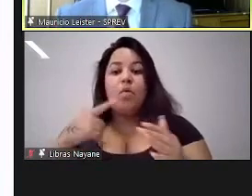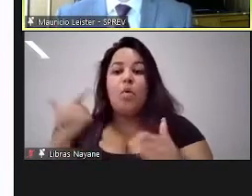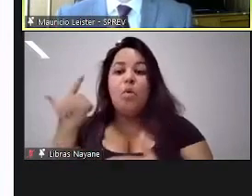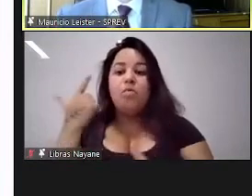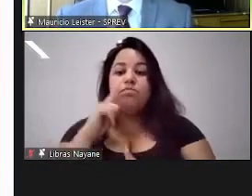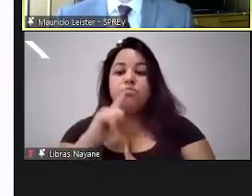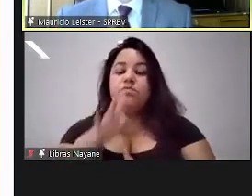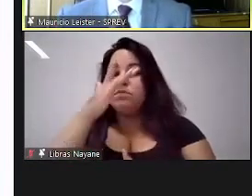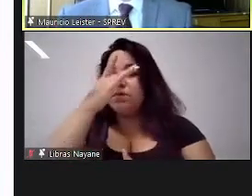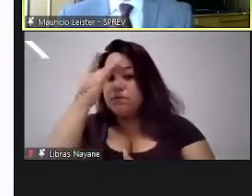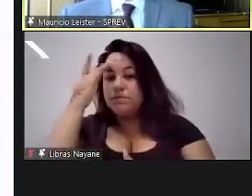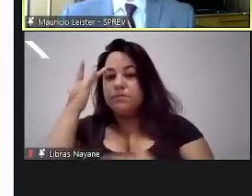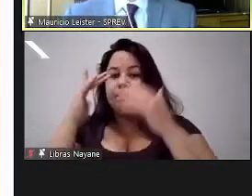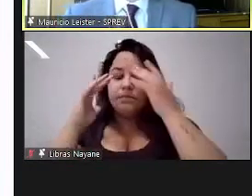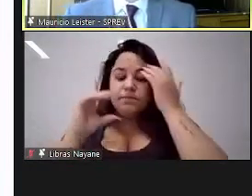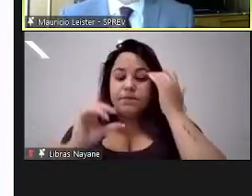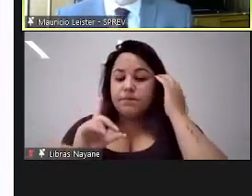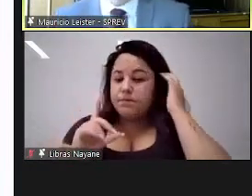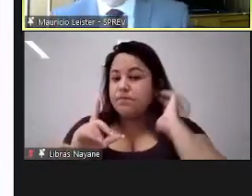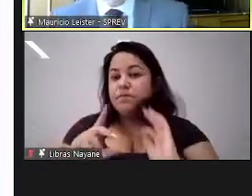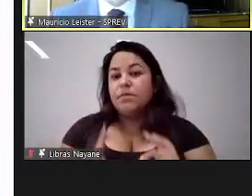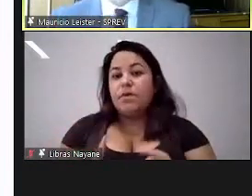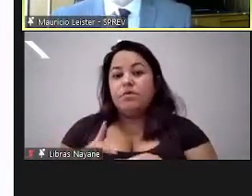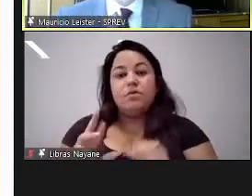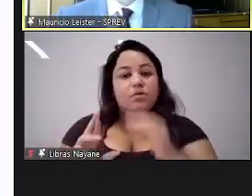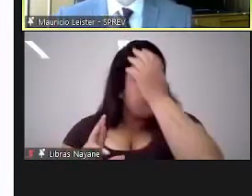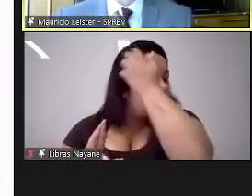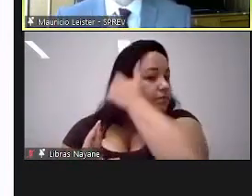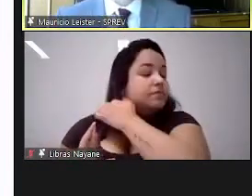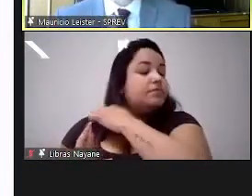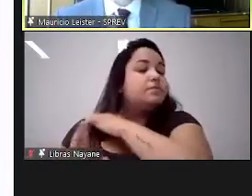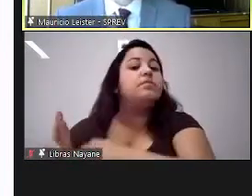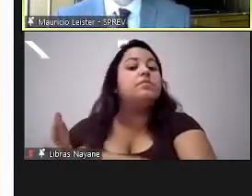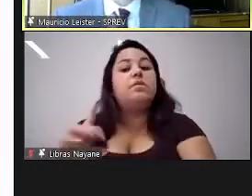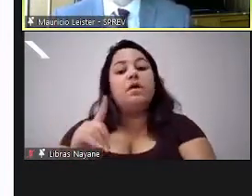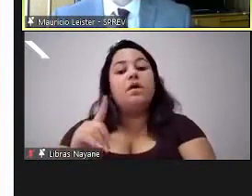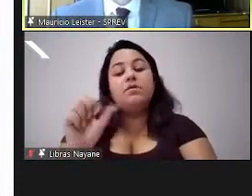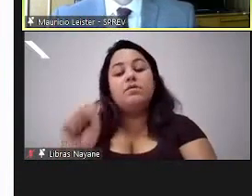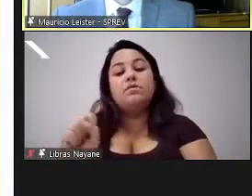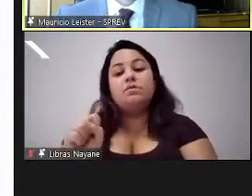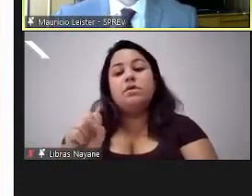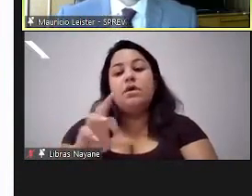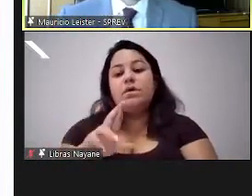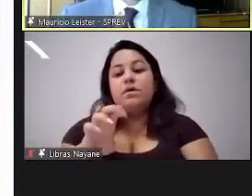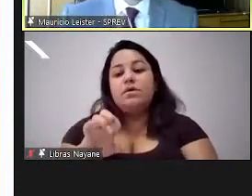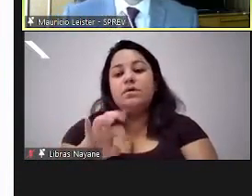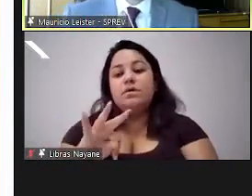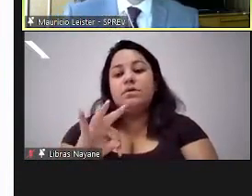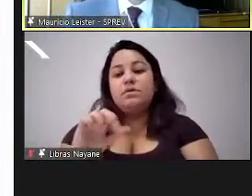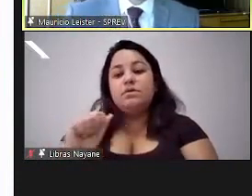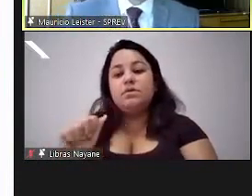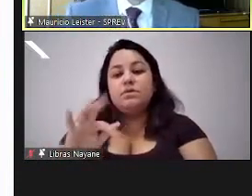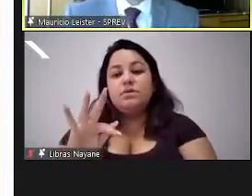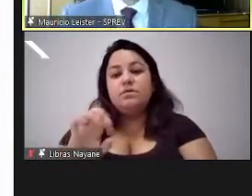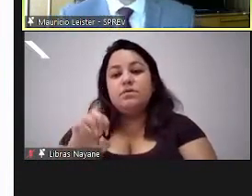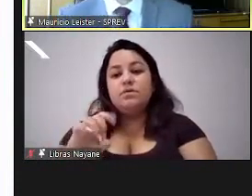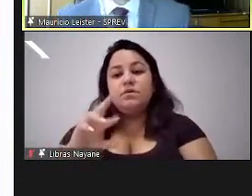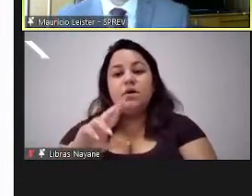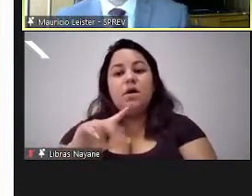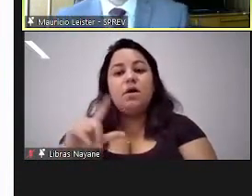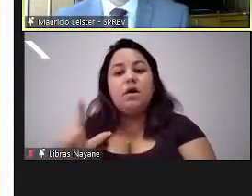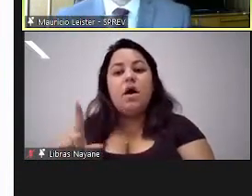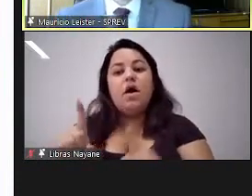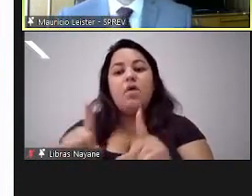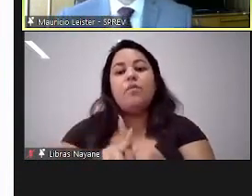to redesign this procedure as well so that we can reach the